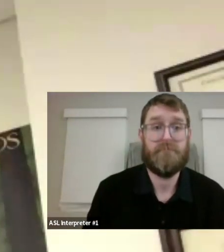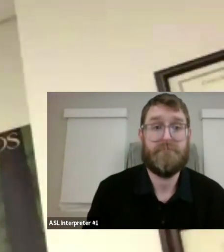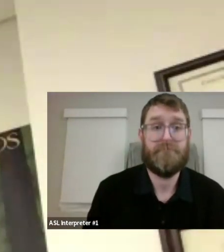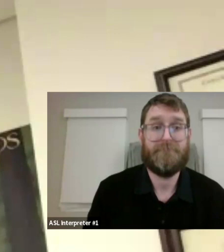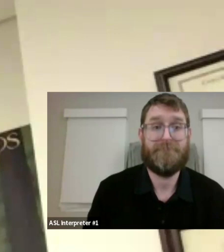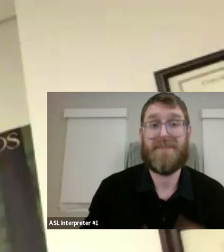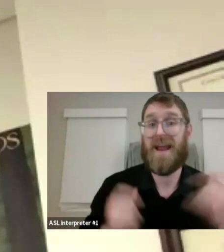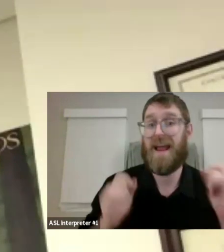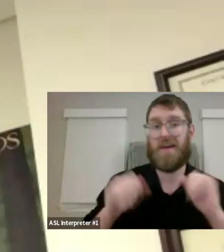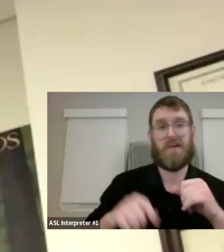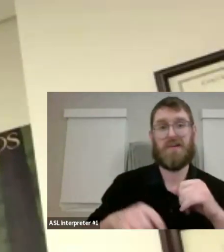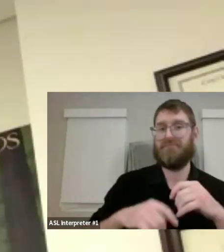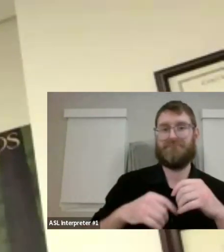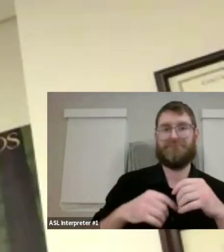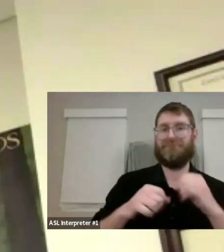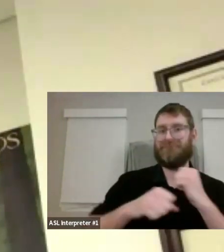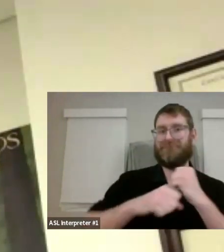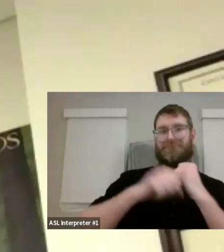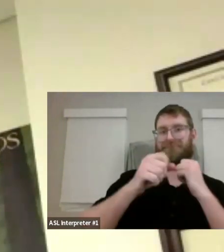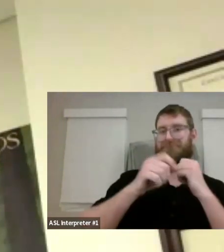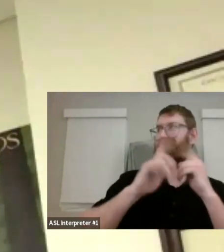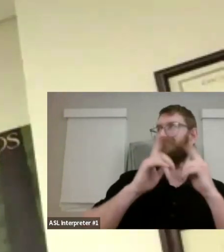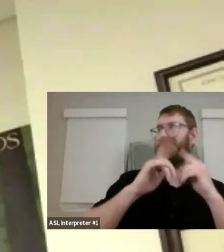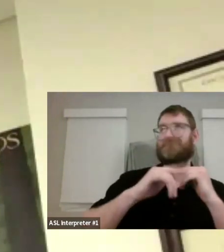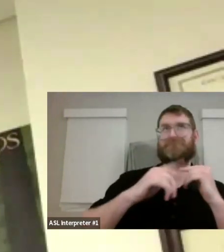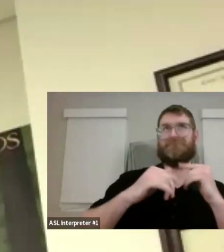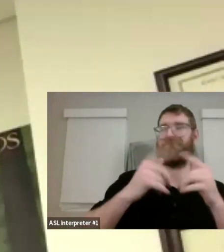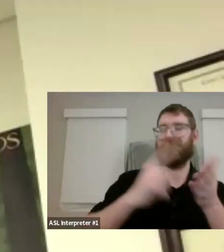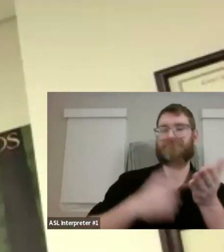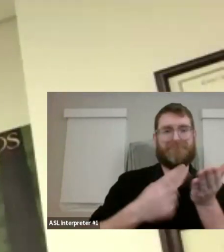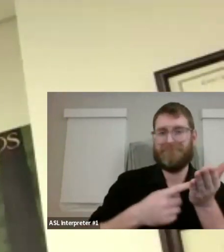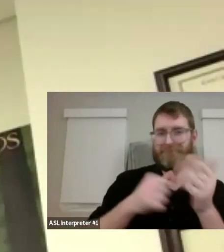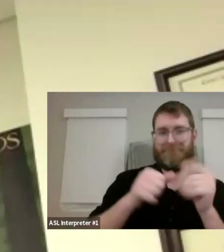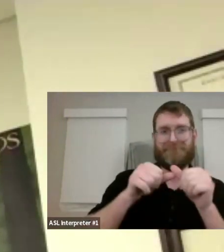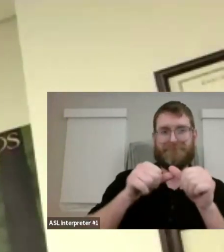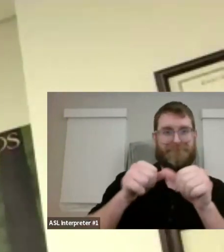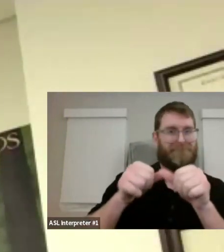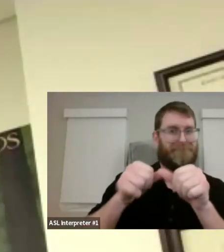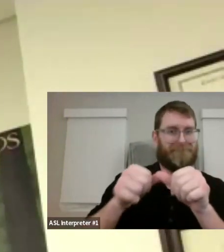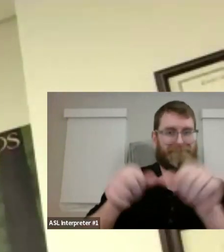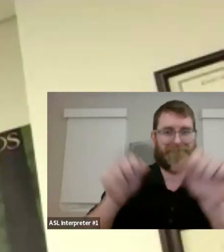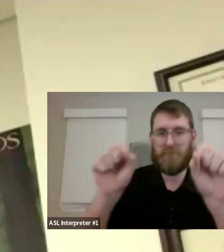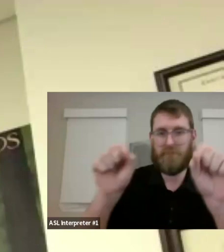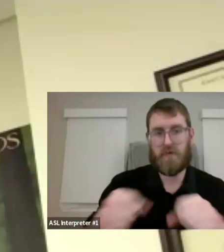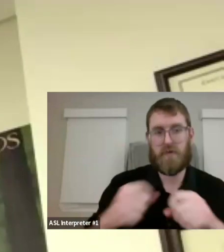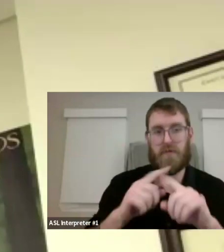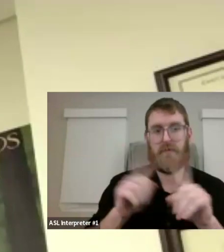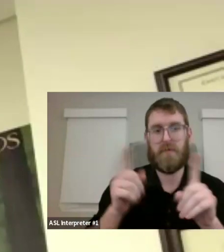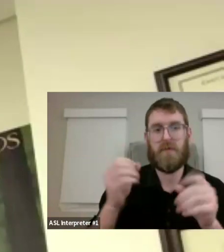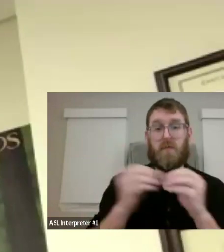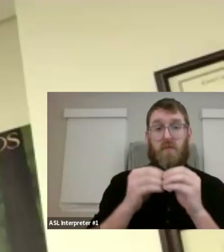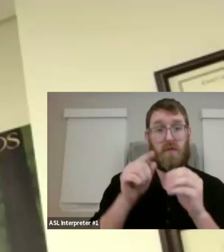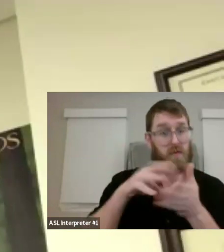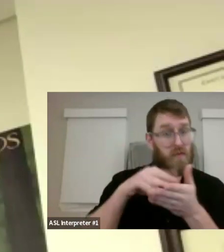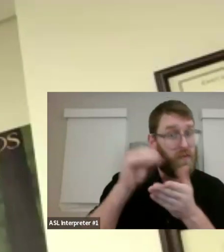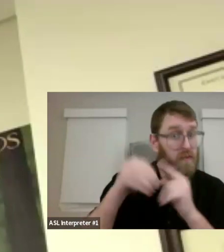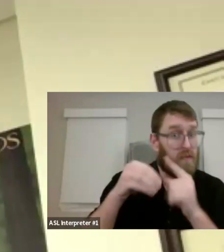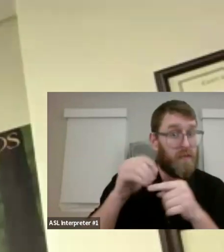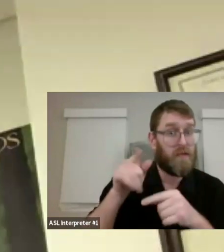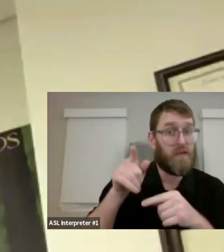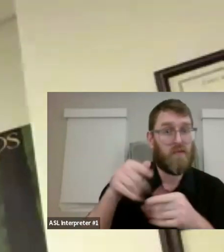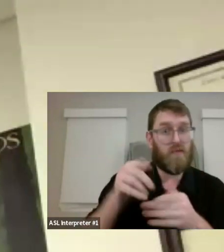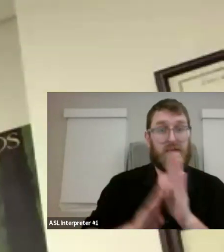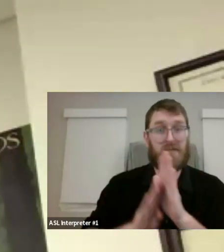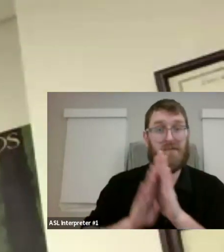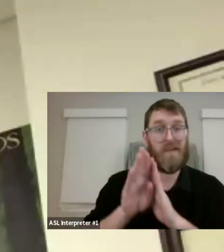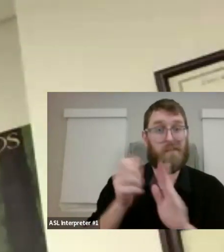I could go on and on. The more you learn about it, you'll develop your own pros and cons,